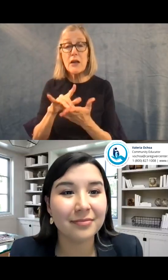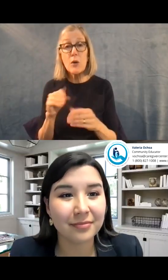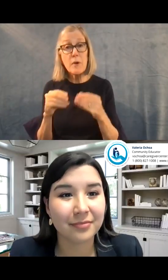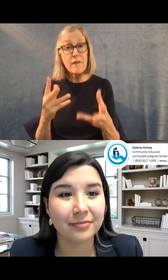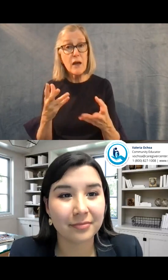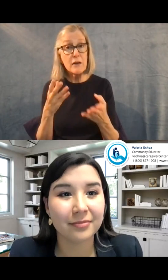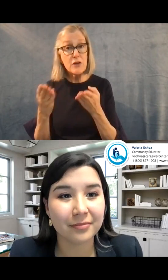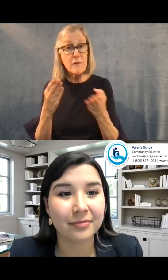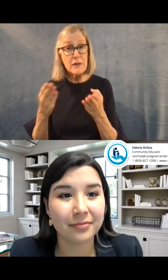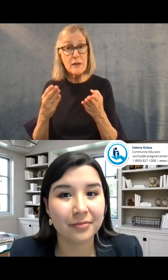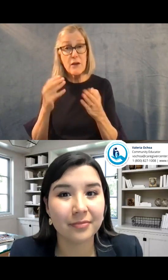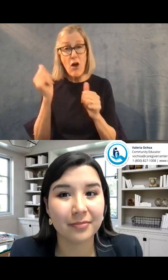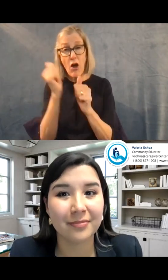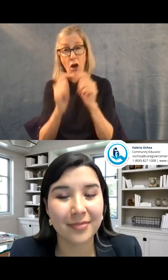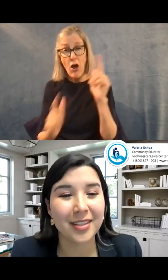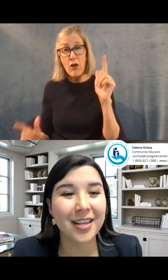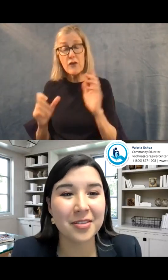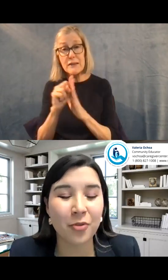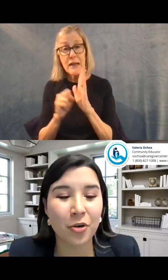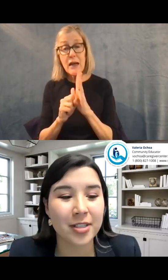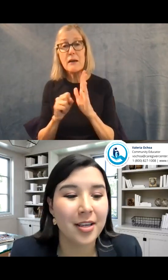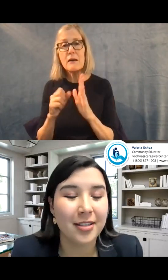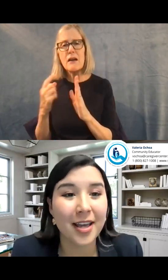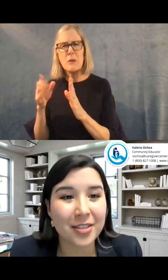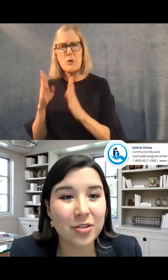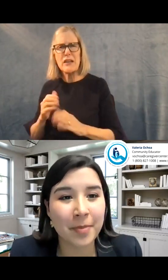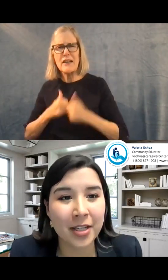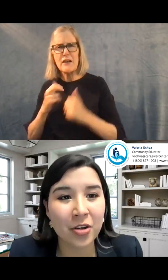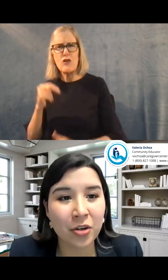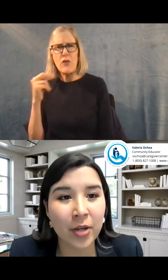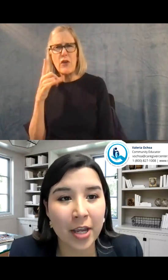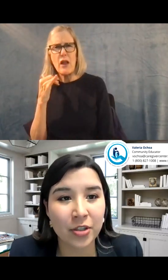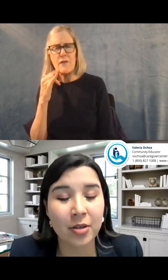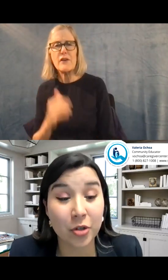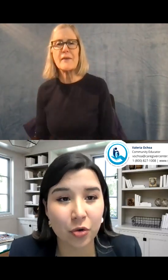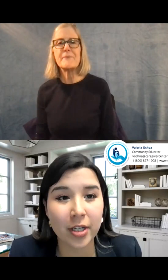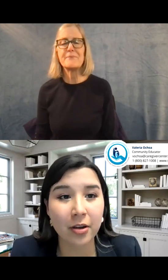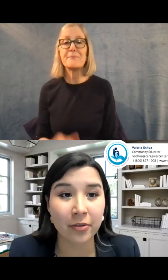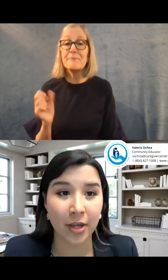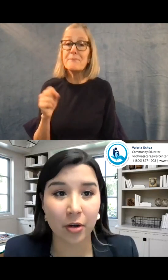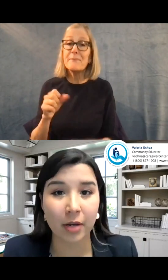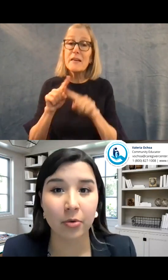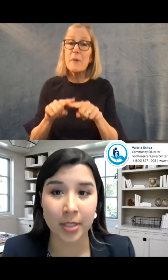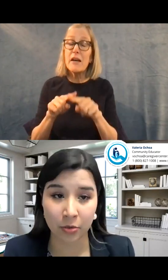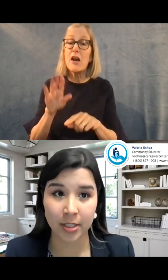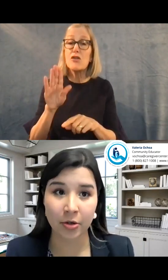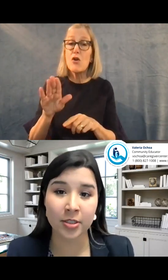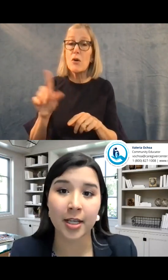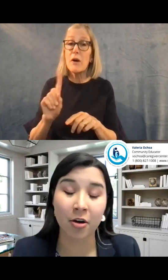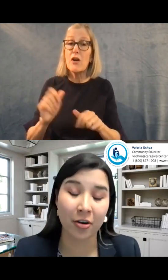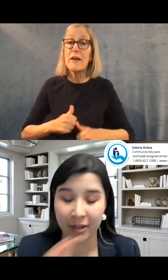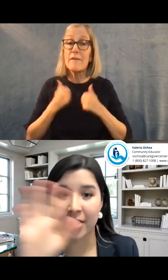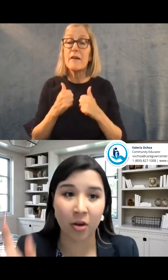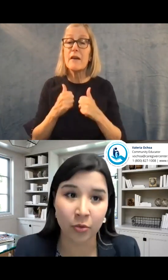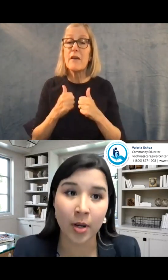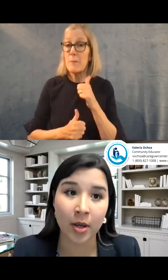California, and they're wondering how they can get services. Yes, of course. Yes, so depending on your location, the majority of the caregiver resource centers that